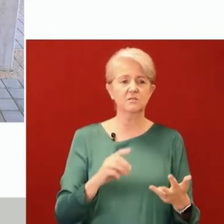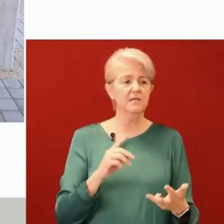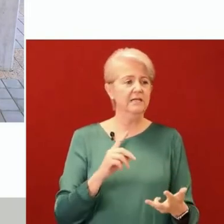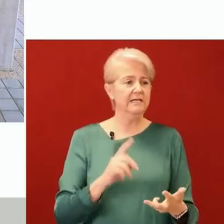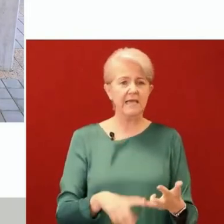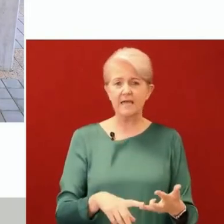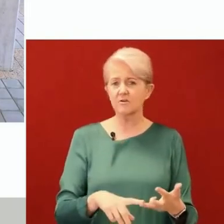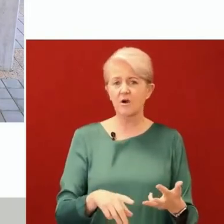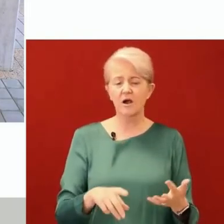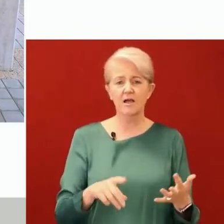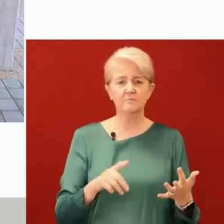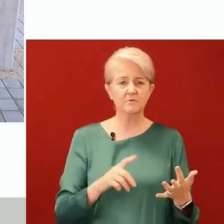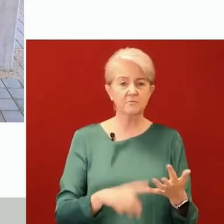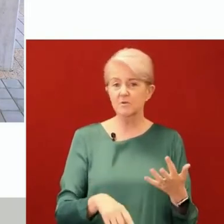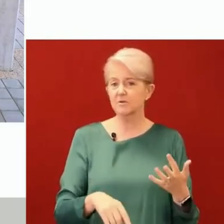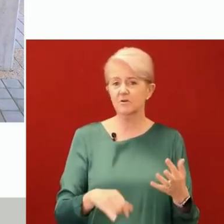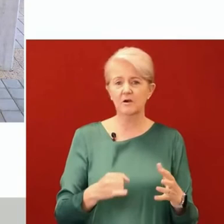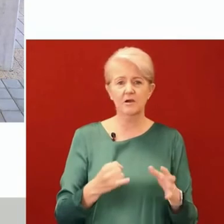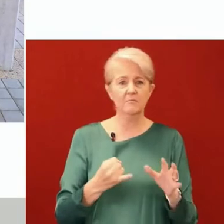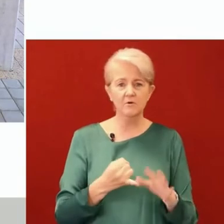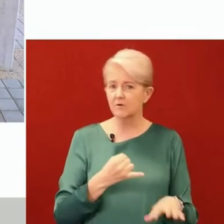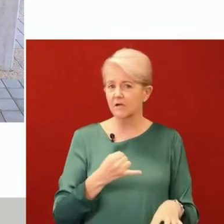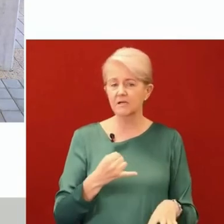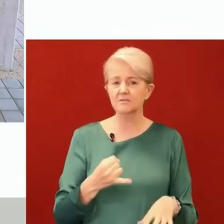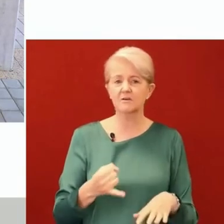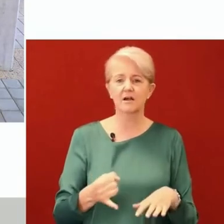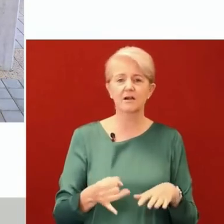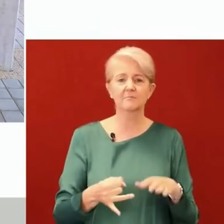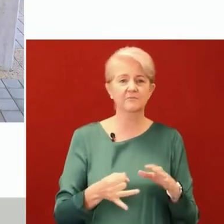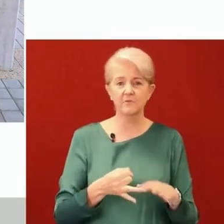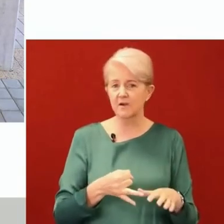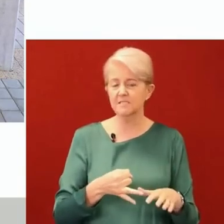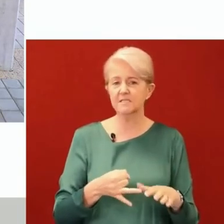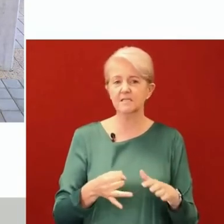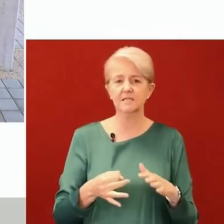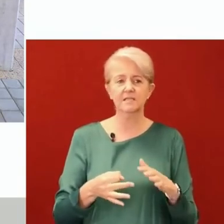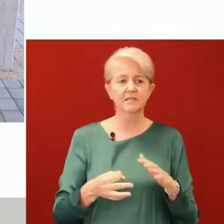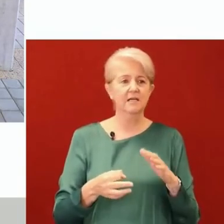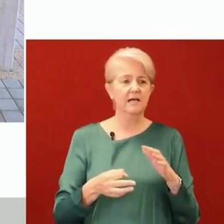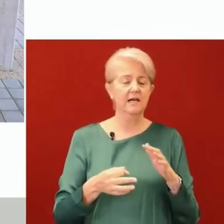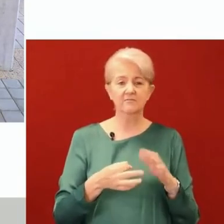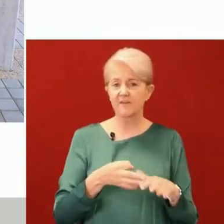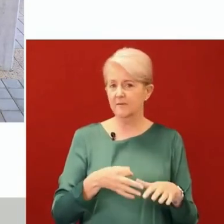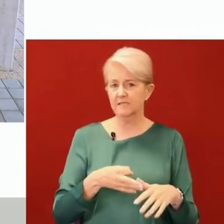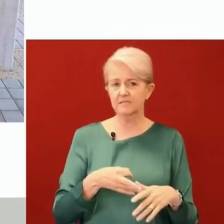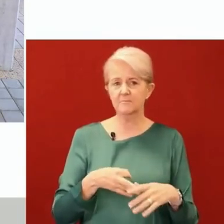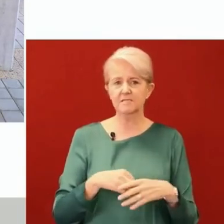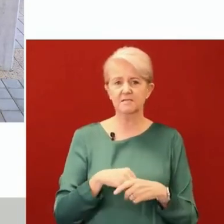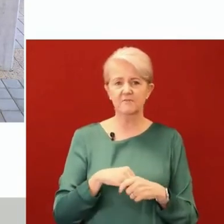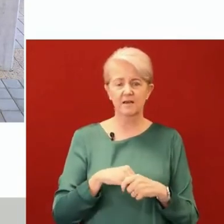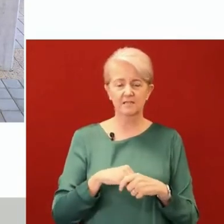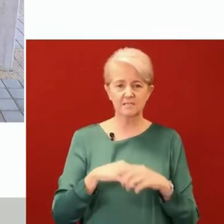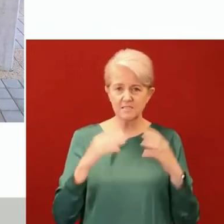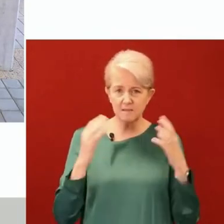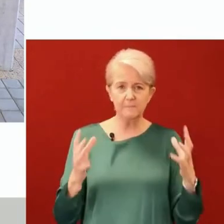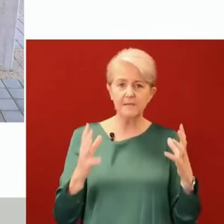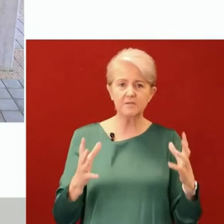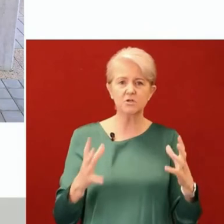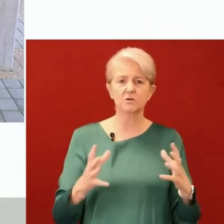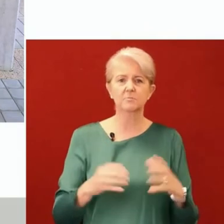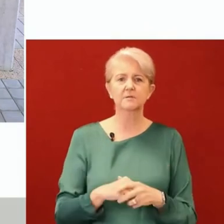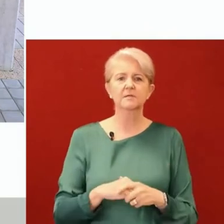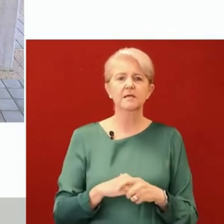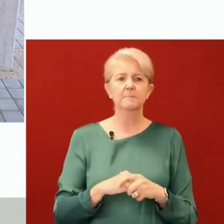assault squad, gang crime, computer crime, organised crime, forensic, family and domestic violence. It's a